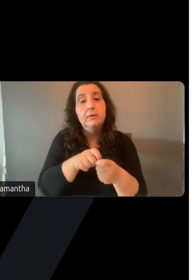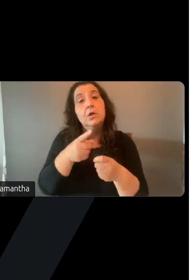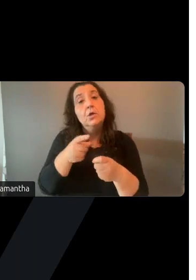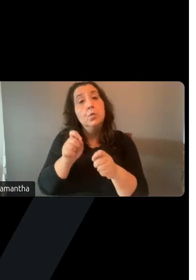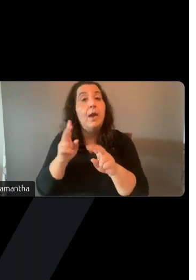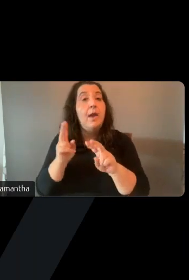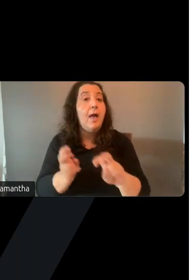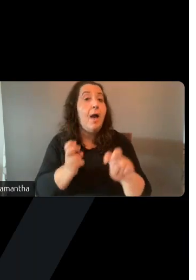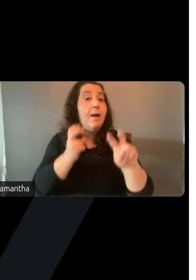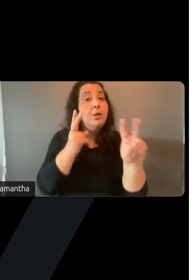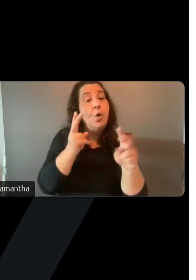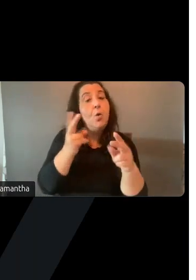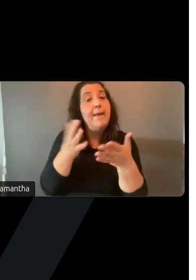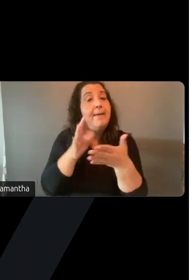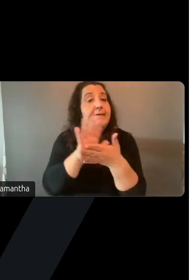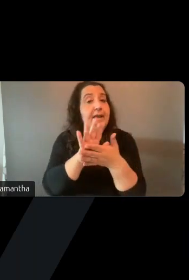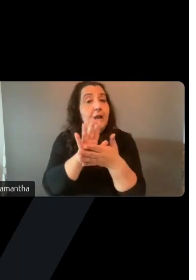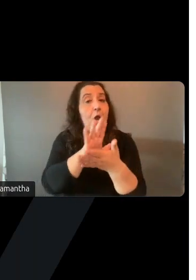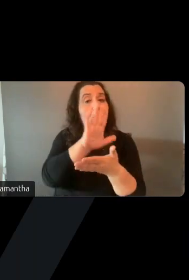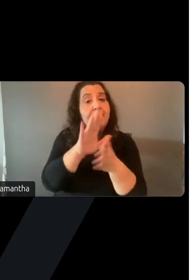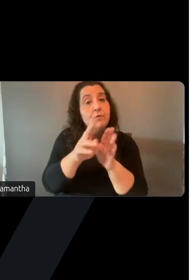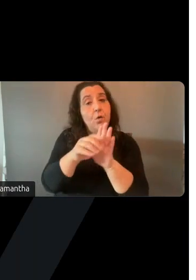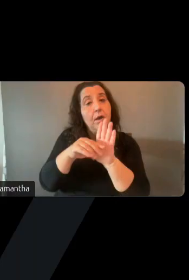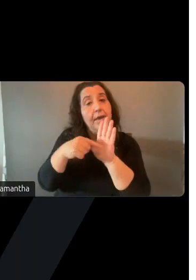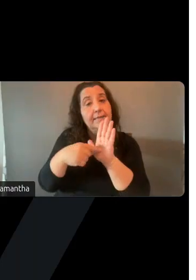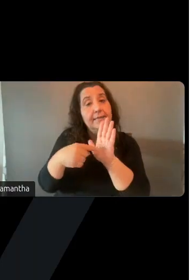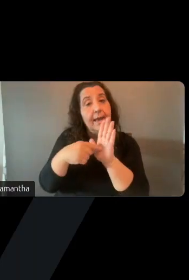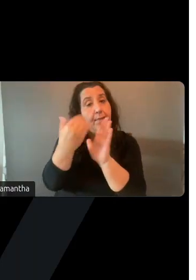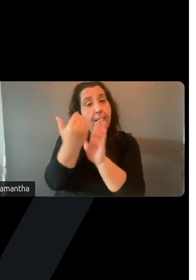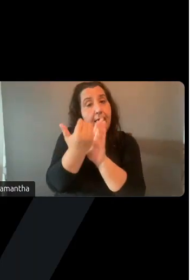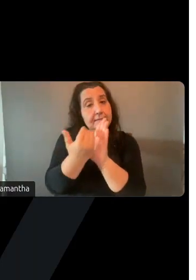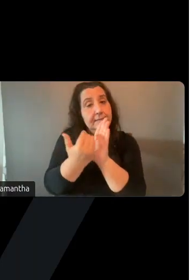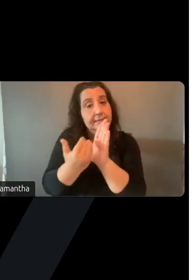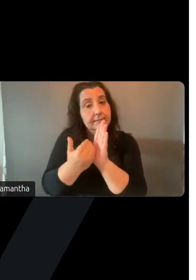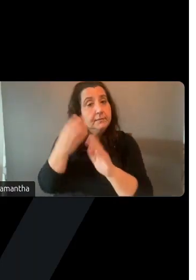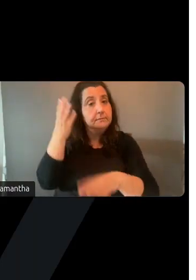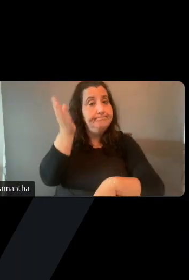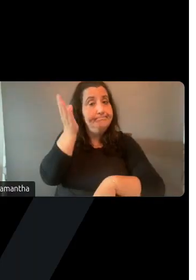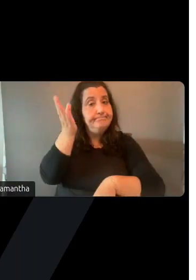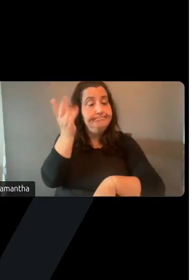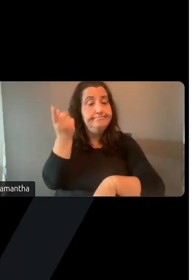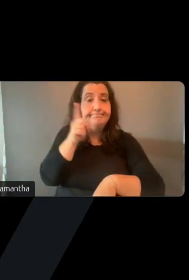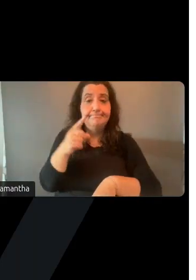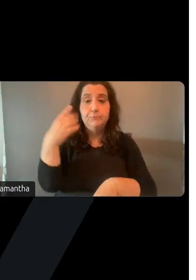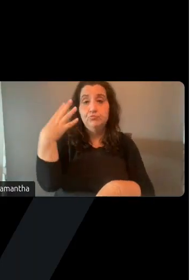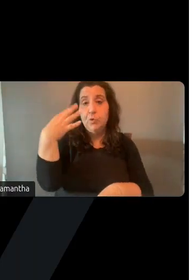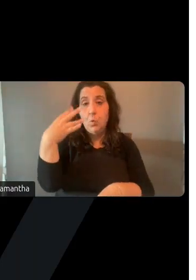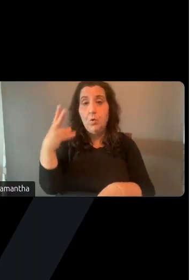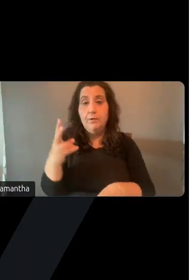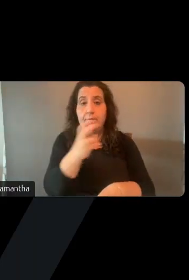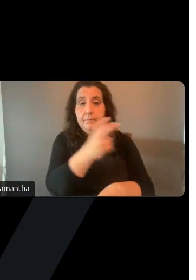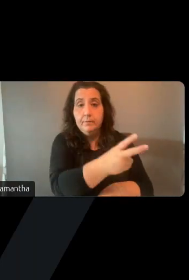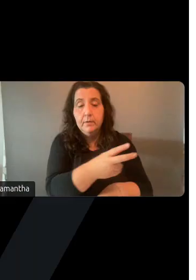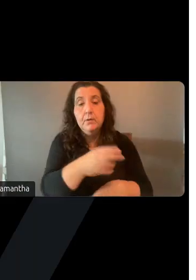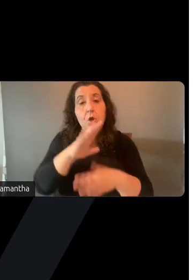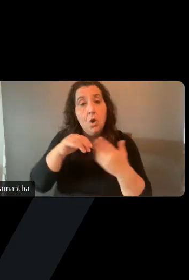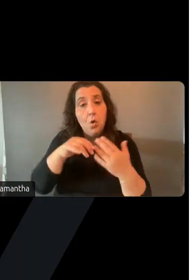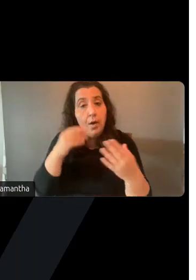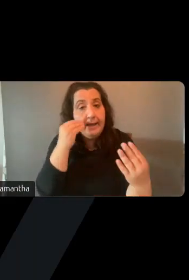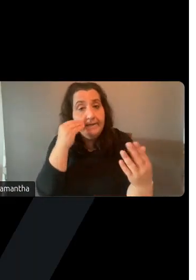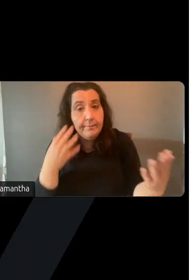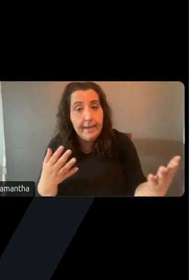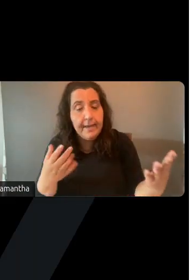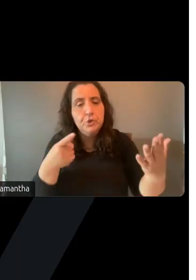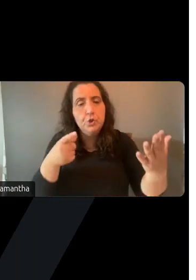of demo lessons. You can upload all of this information in the Spotlight section of the